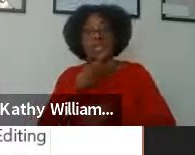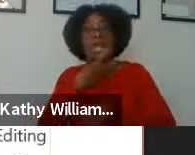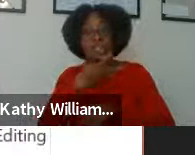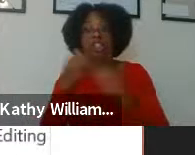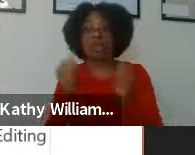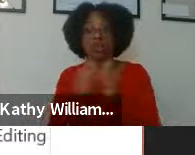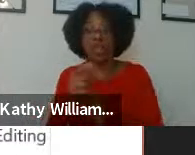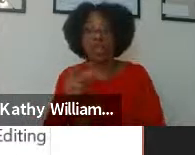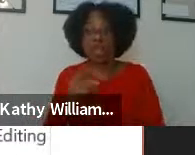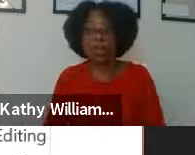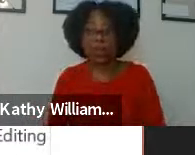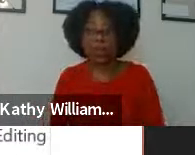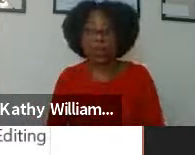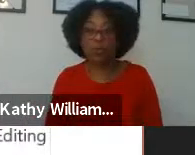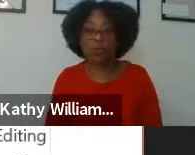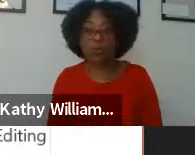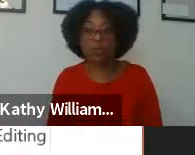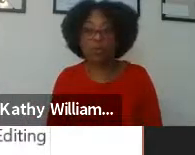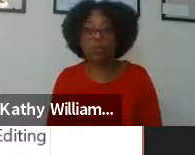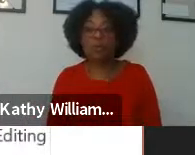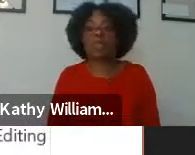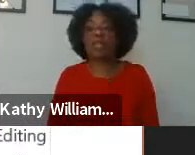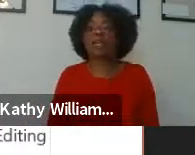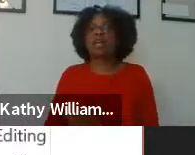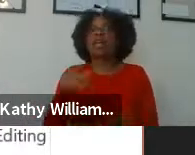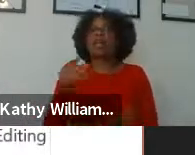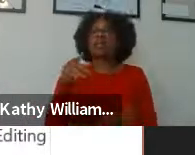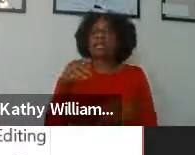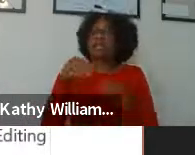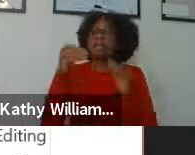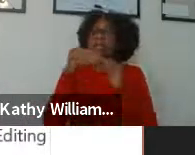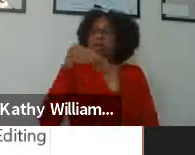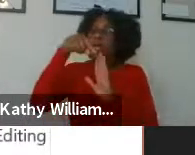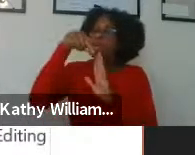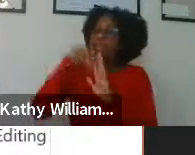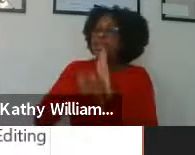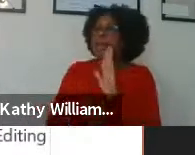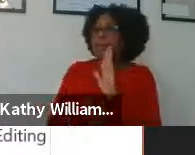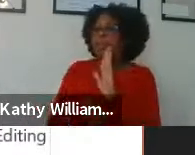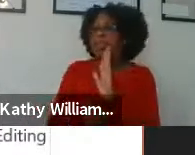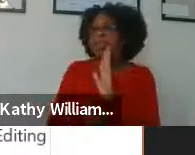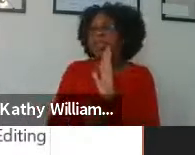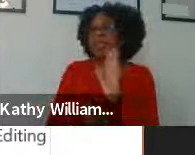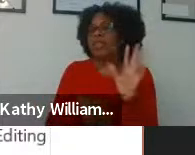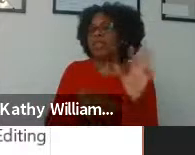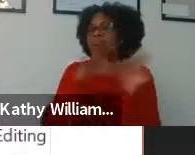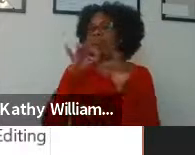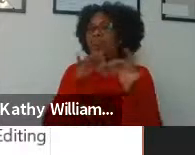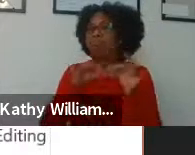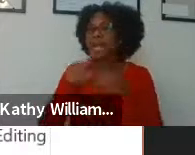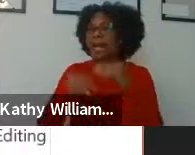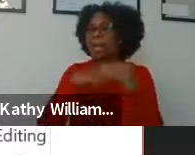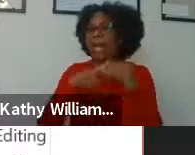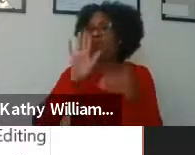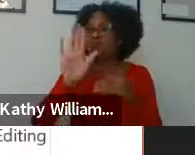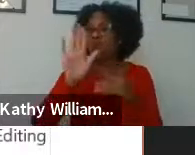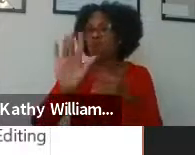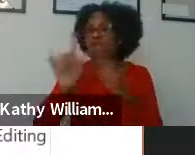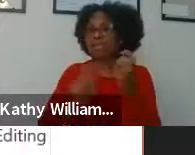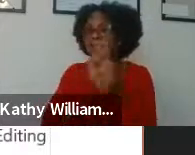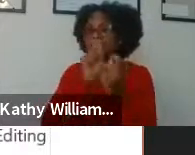And they provide an opportunity to go into detail or into depth on your particular Social Security